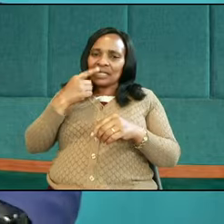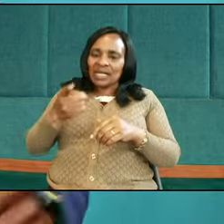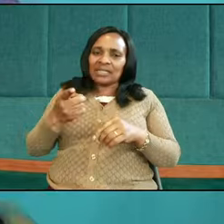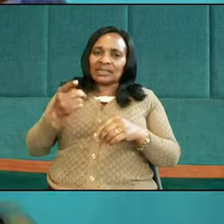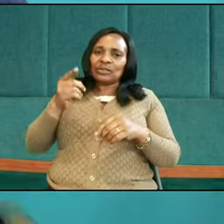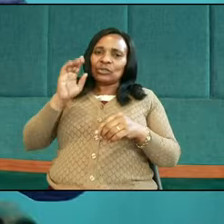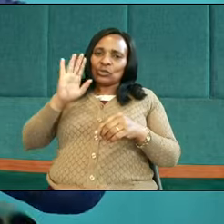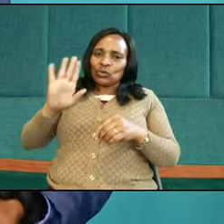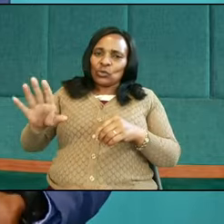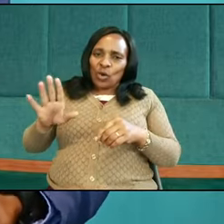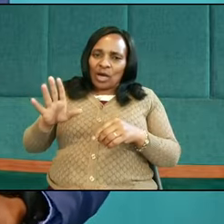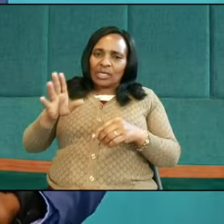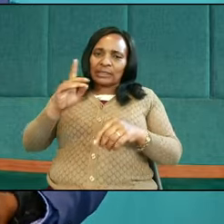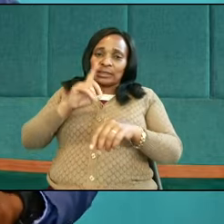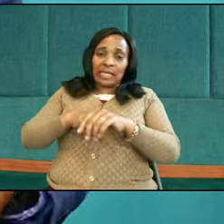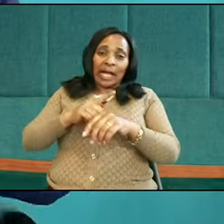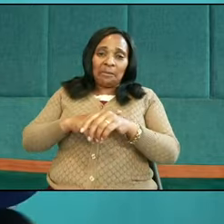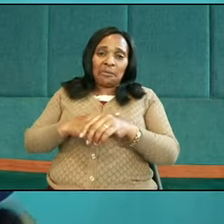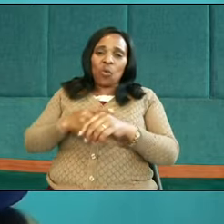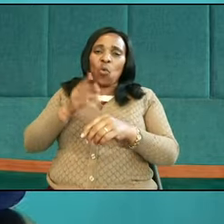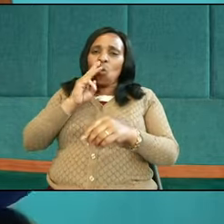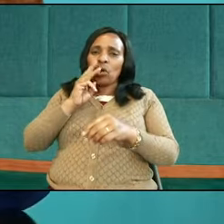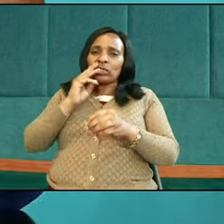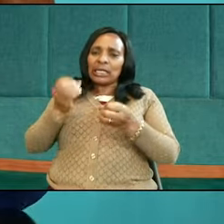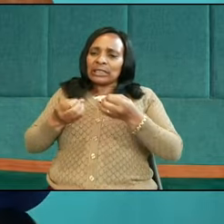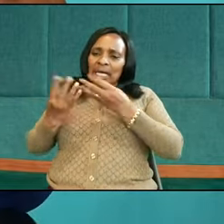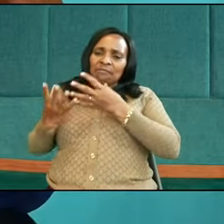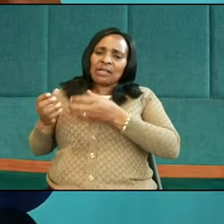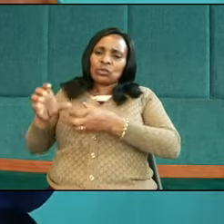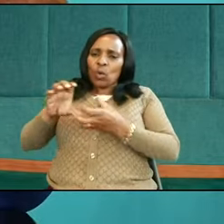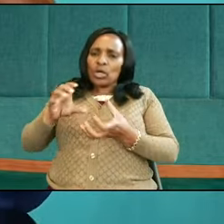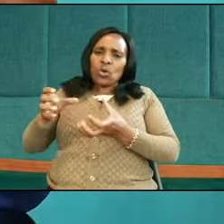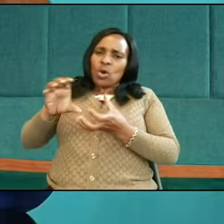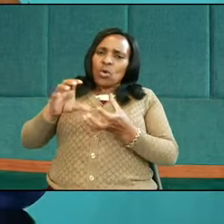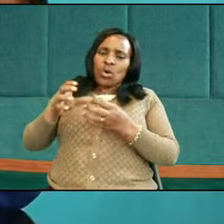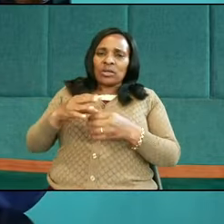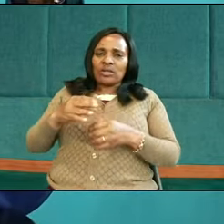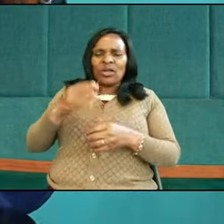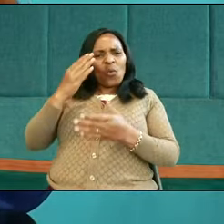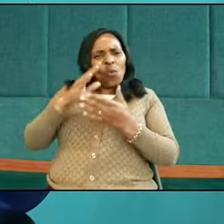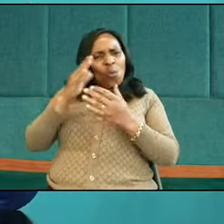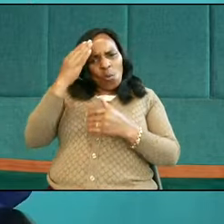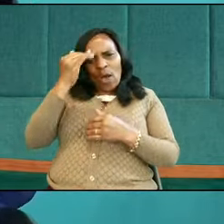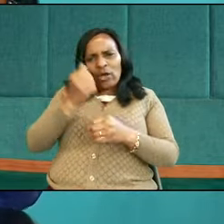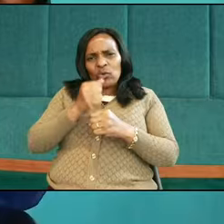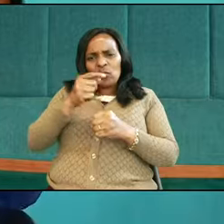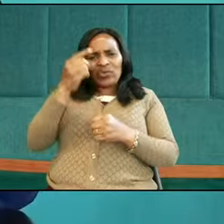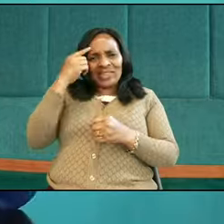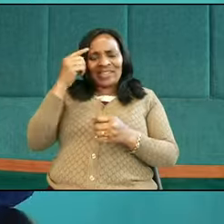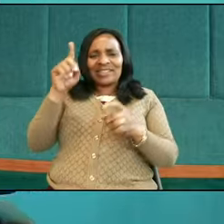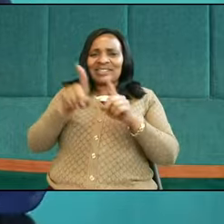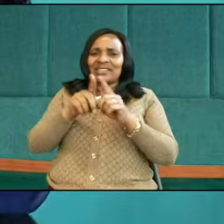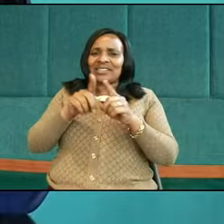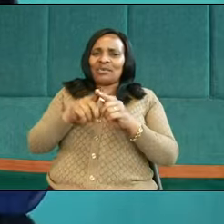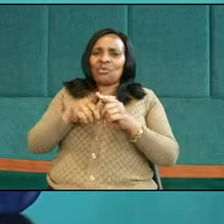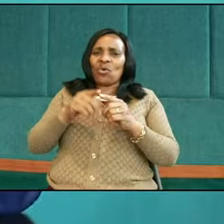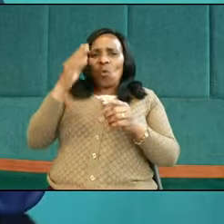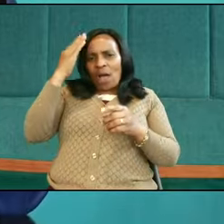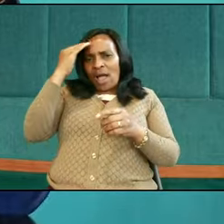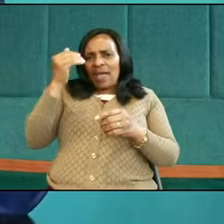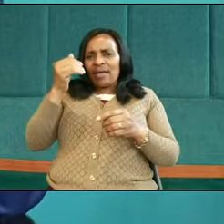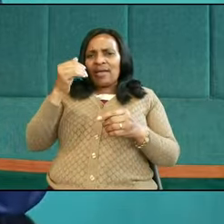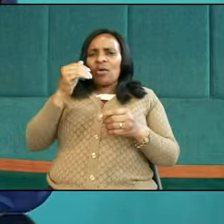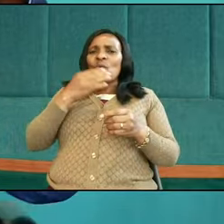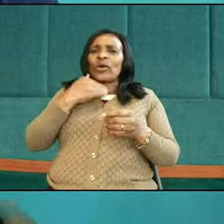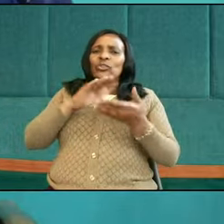water on the sacrifice, you know? Why do we think he's doing this, you know? Why, you know, it's one thing to be humble, but then here we can see